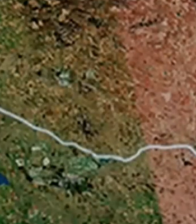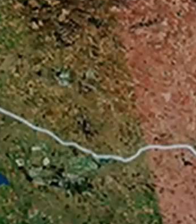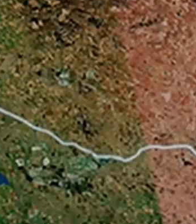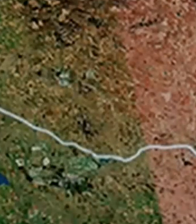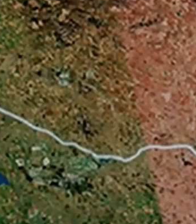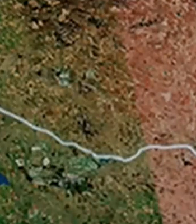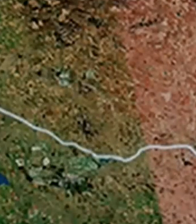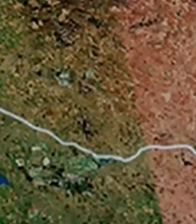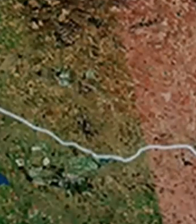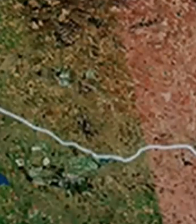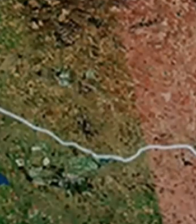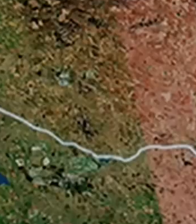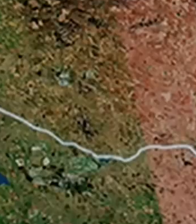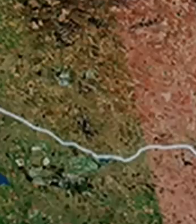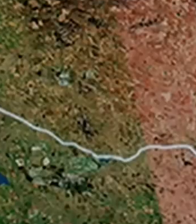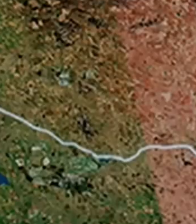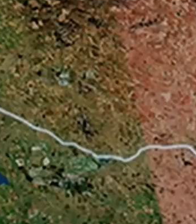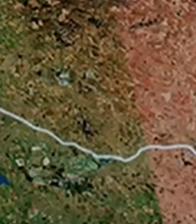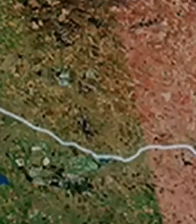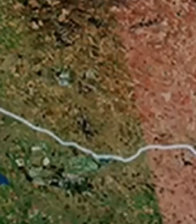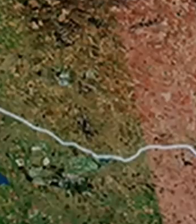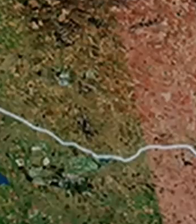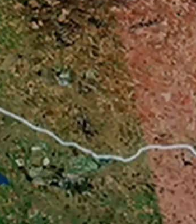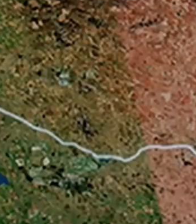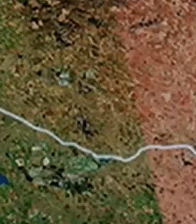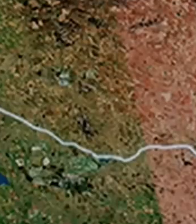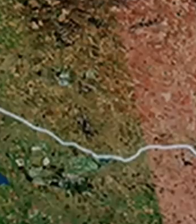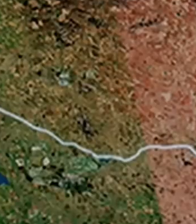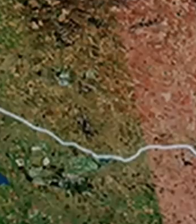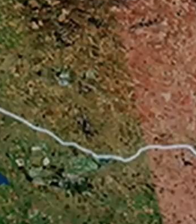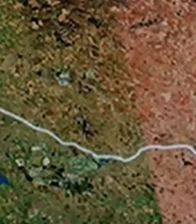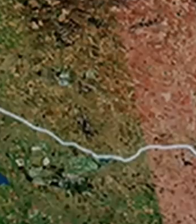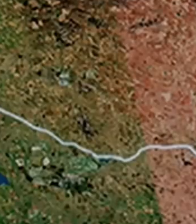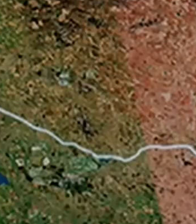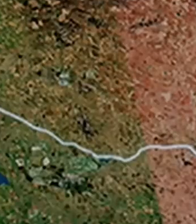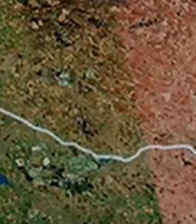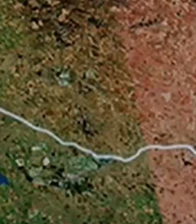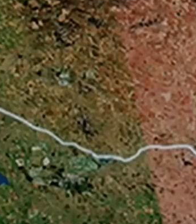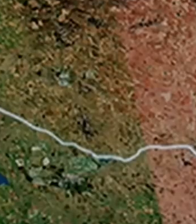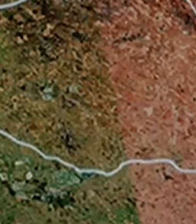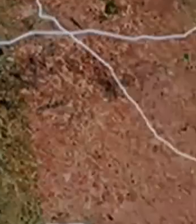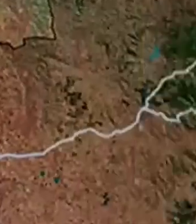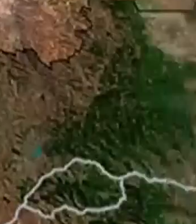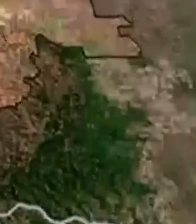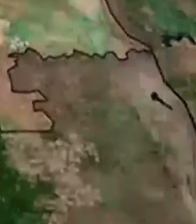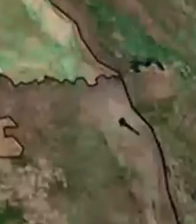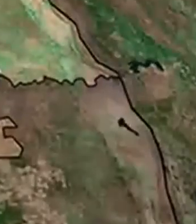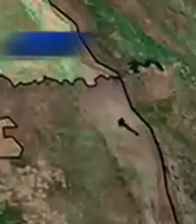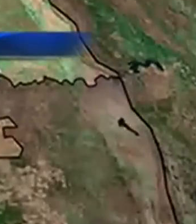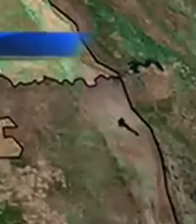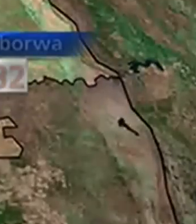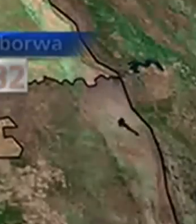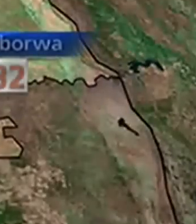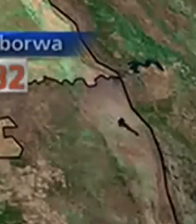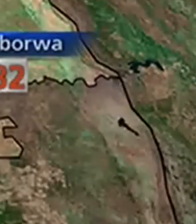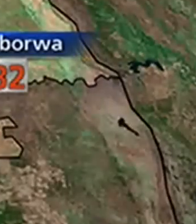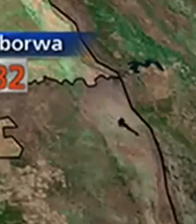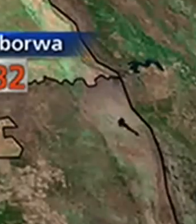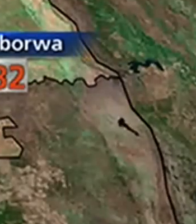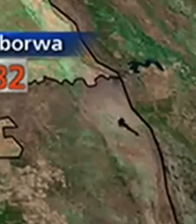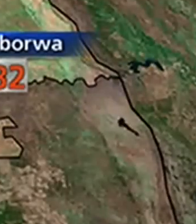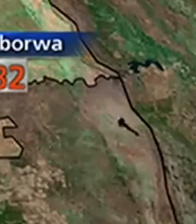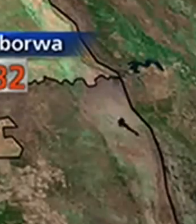Pretoria Salma Mlodi re rati tla re thafela ho mashome a mabedi a metso e mehlano kaofela Springs tla se qale fela ho nne ho fihla ho mashome a mabedi a metso e meraro